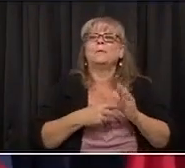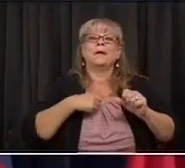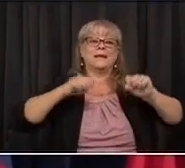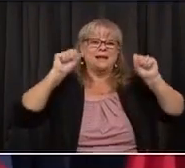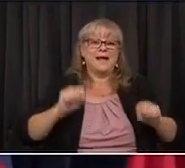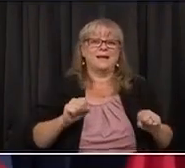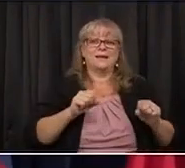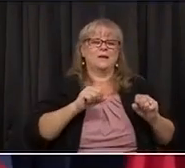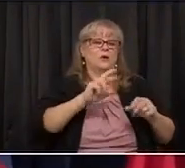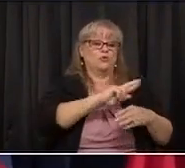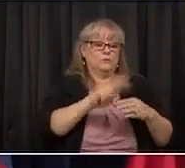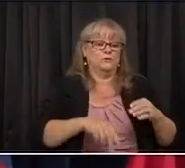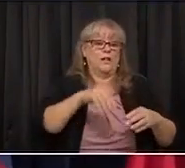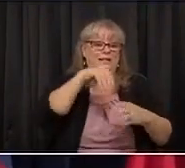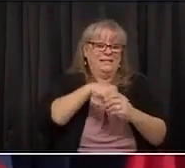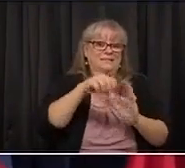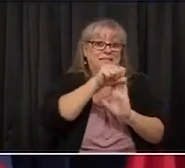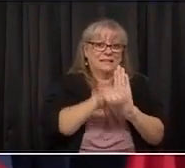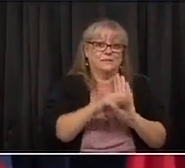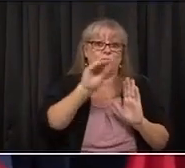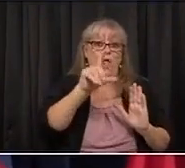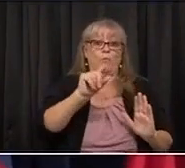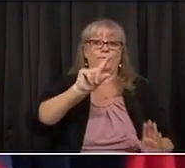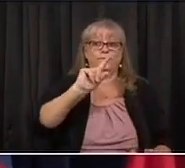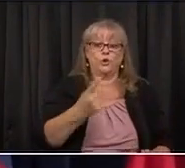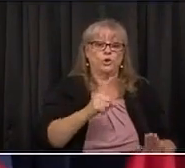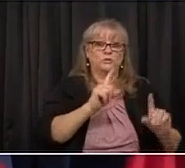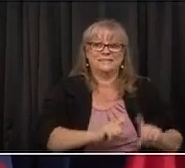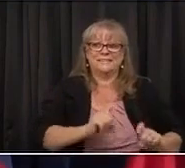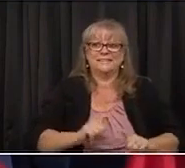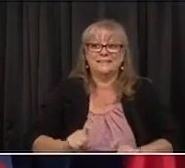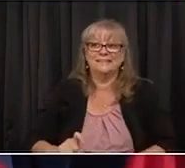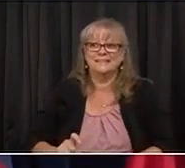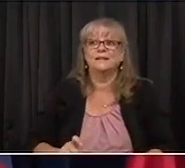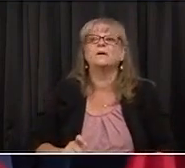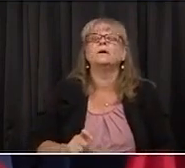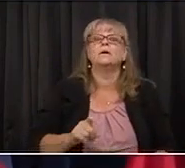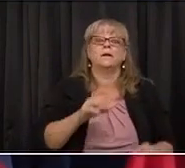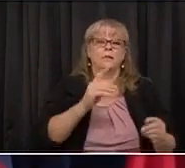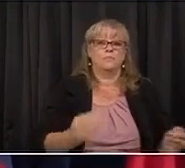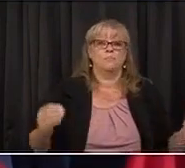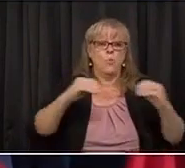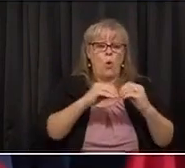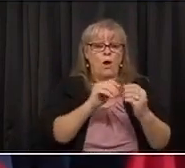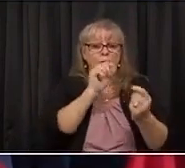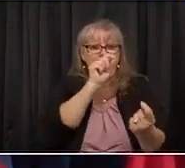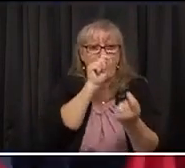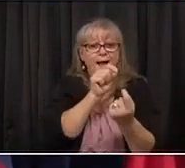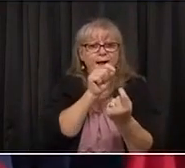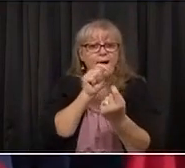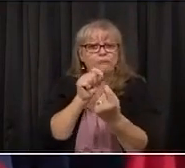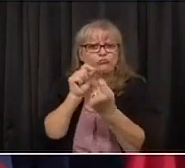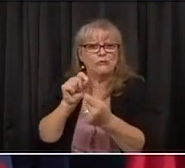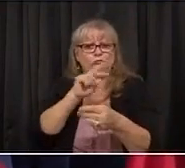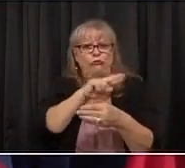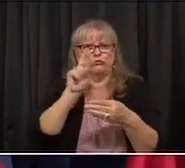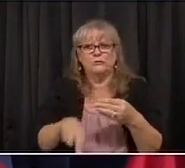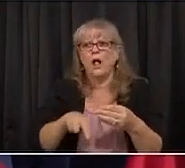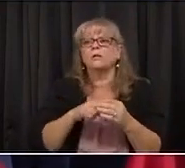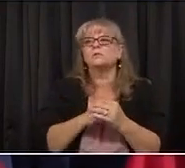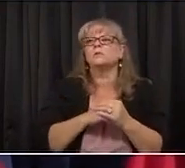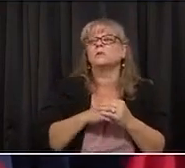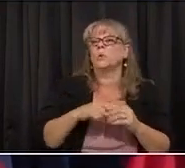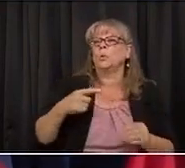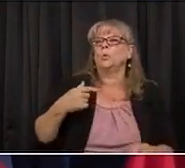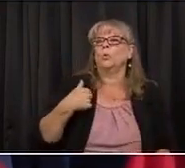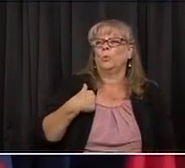will know its accuracy rate, because what we're doing is the protocols of the test are there'll be a number of Coloradans,